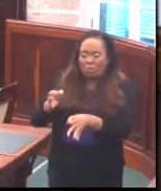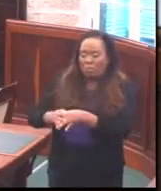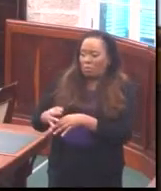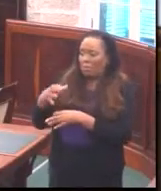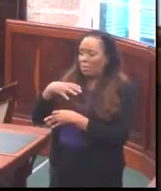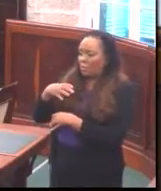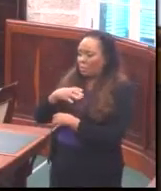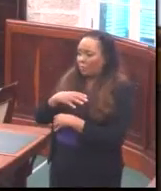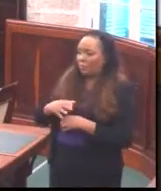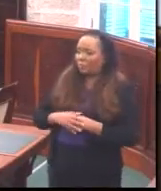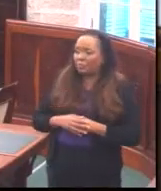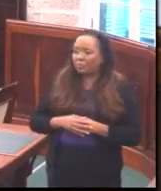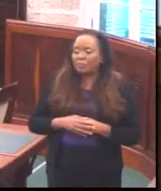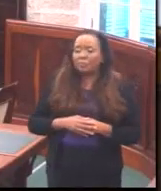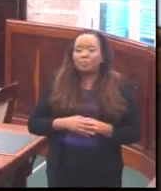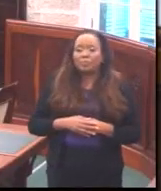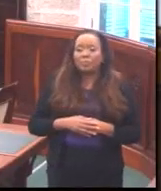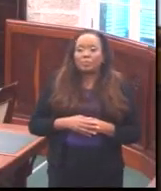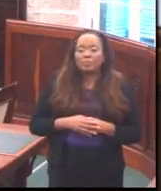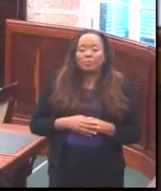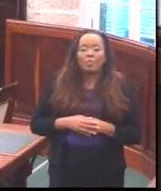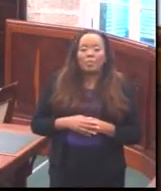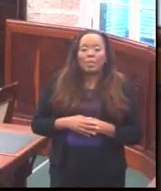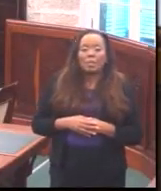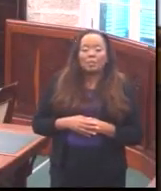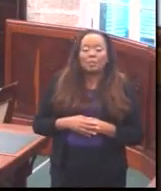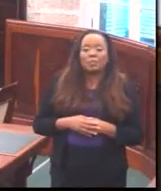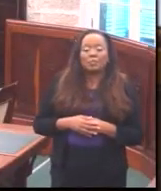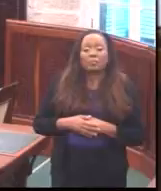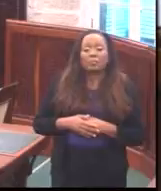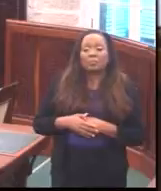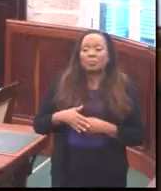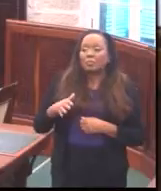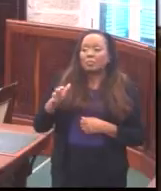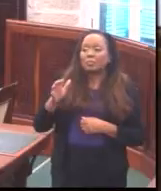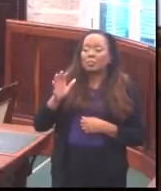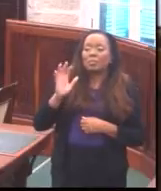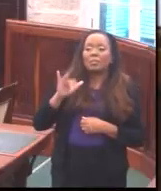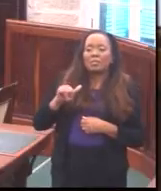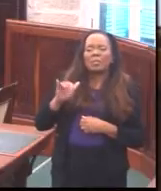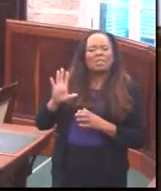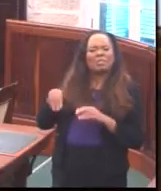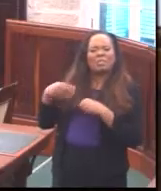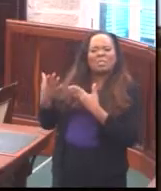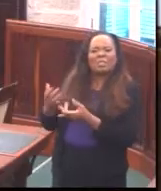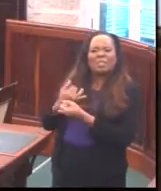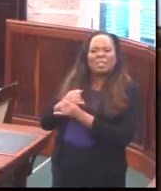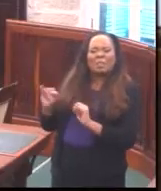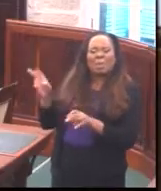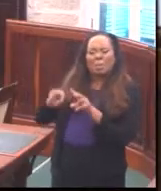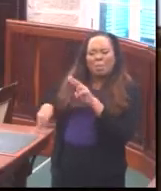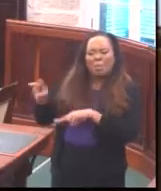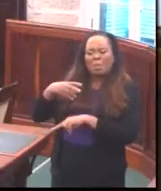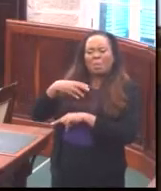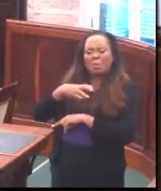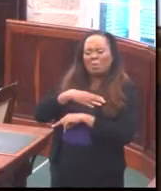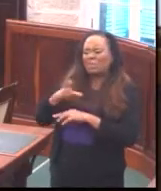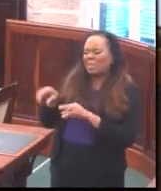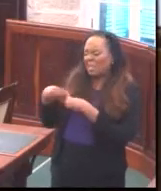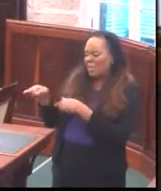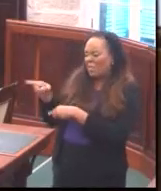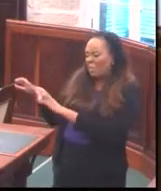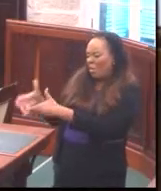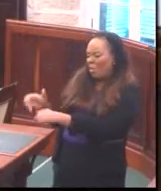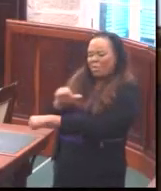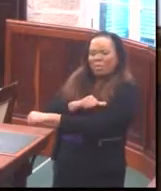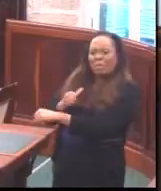at section 13.2, which is given to something called an independent monitoring commission authority that